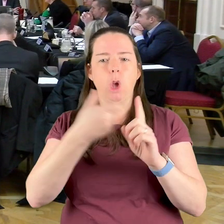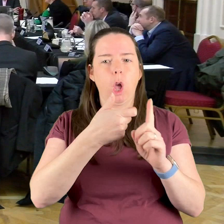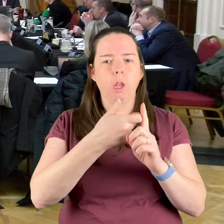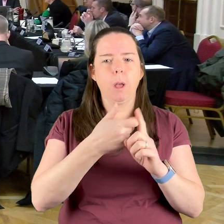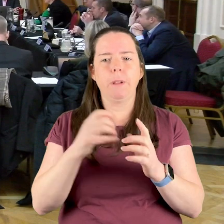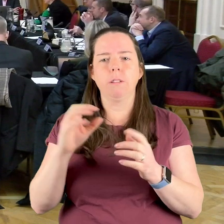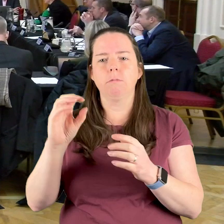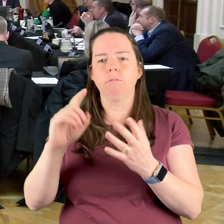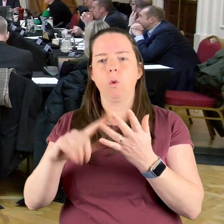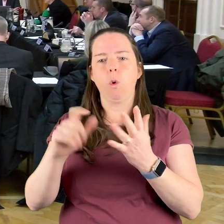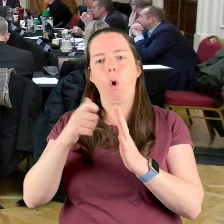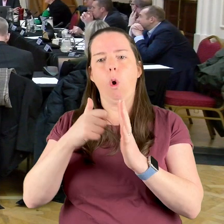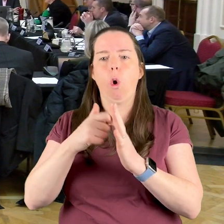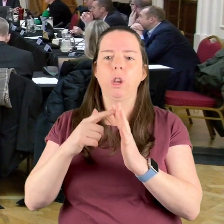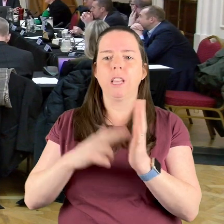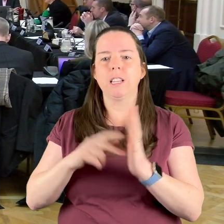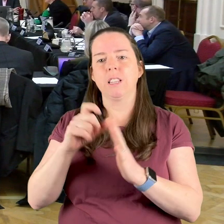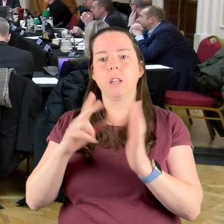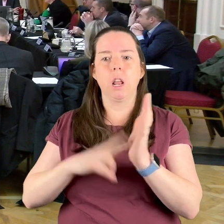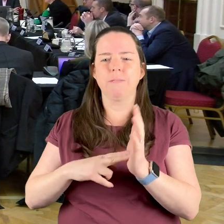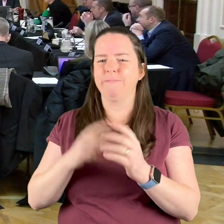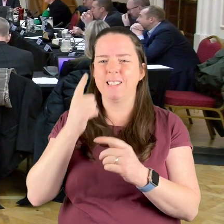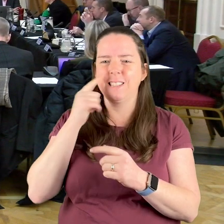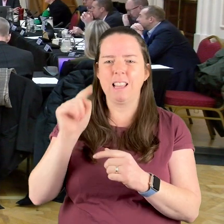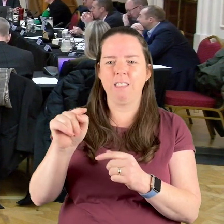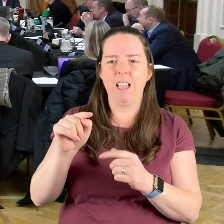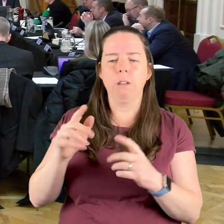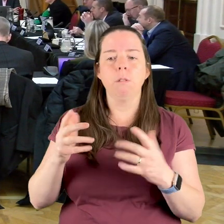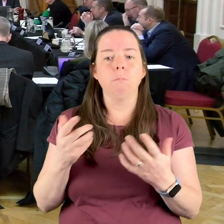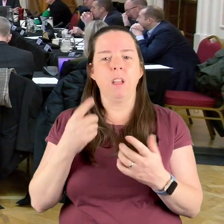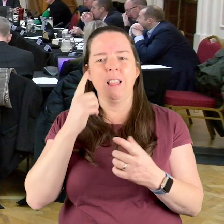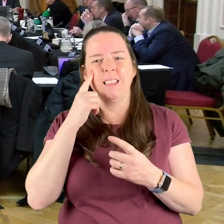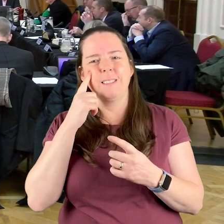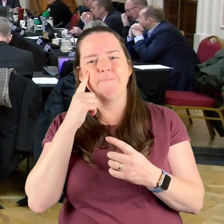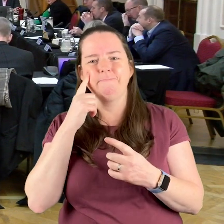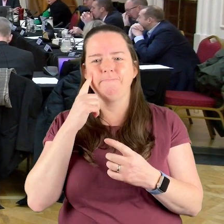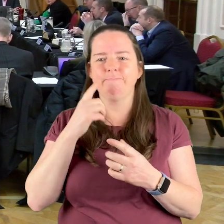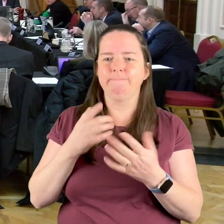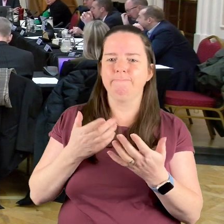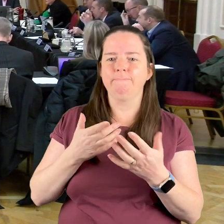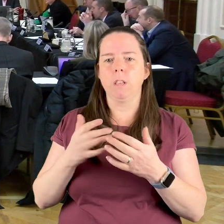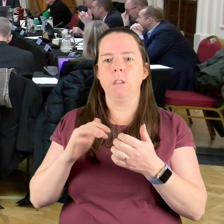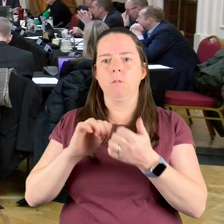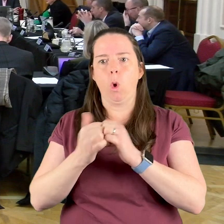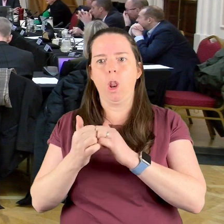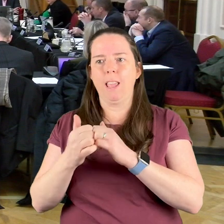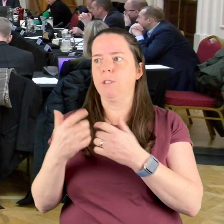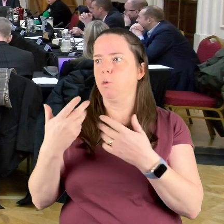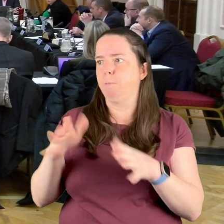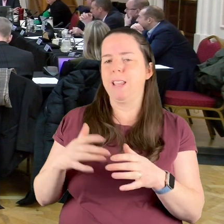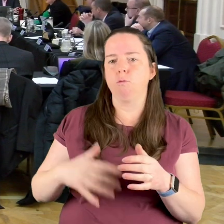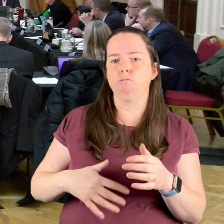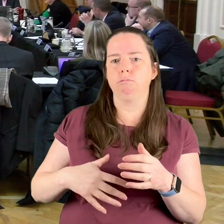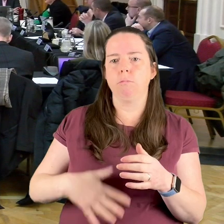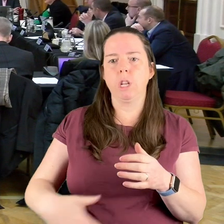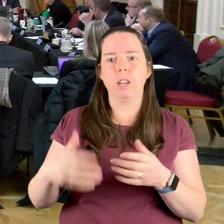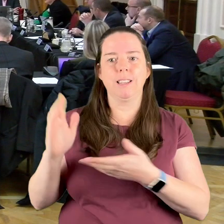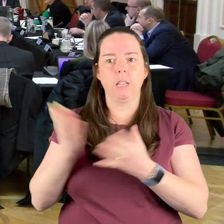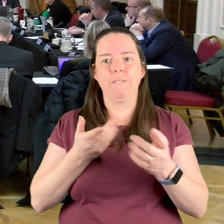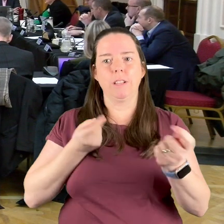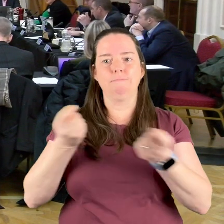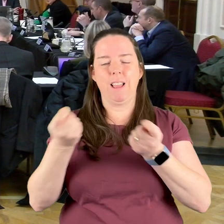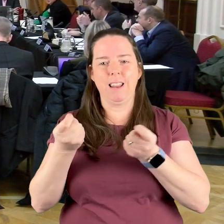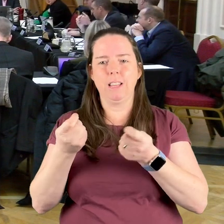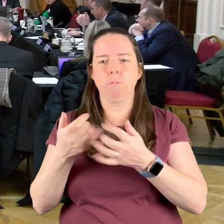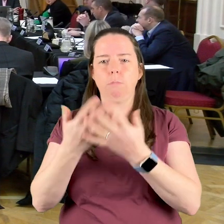neither Kirkup or Rockenden. But I think just through, and I'm sure my other chief exec colleagues who've all run